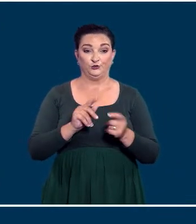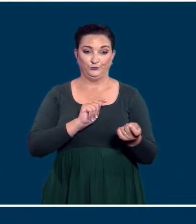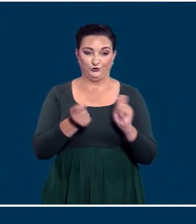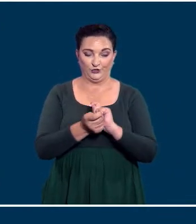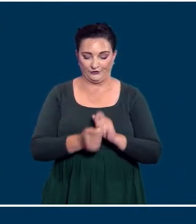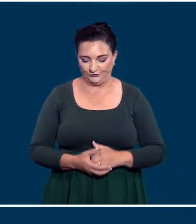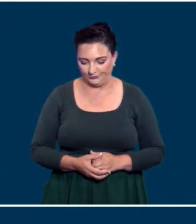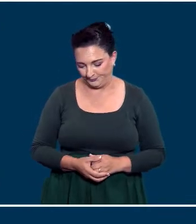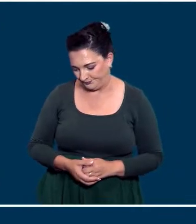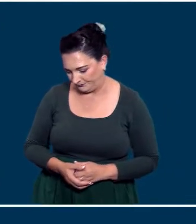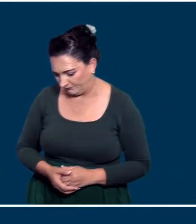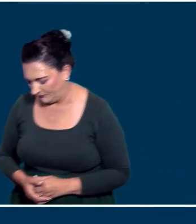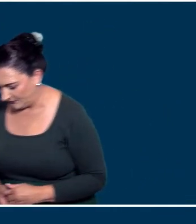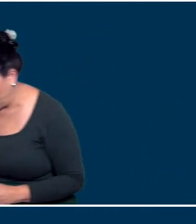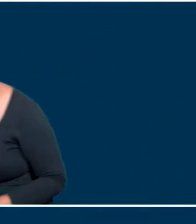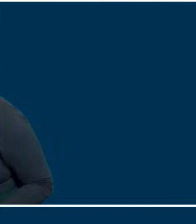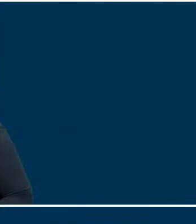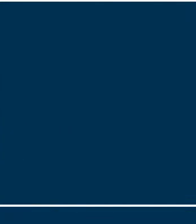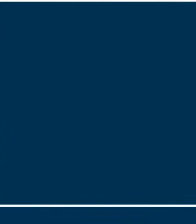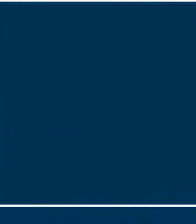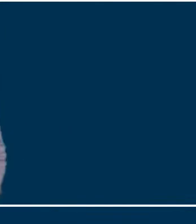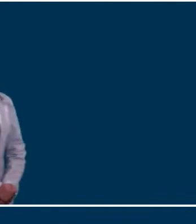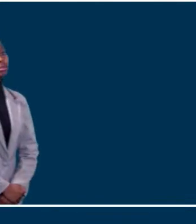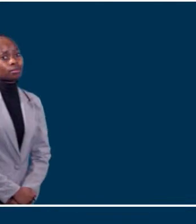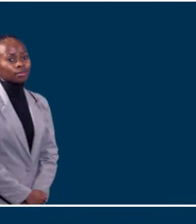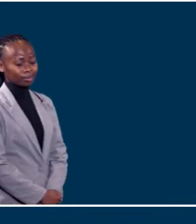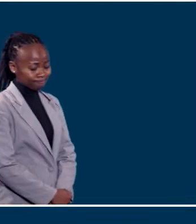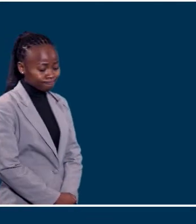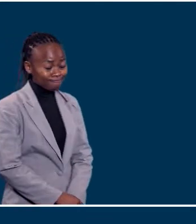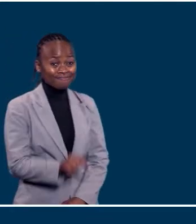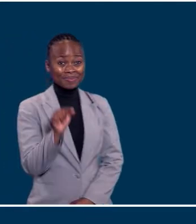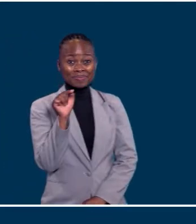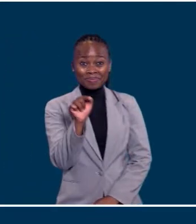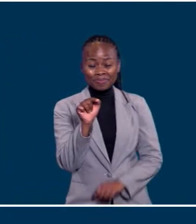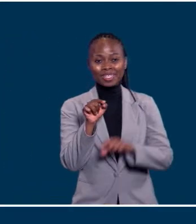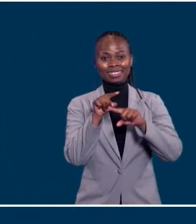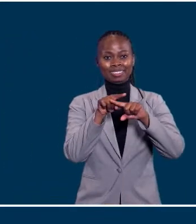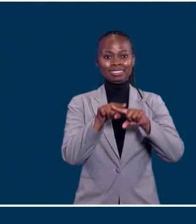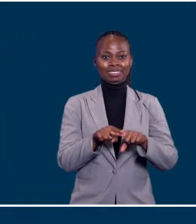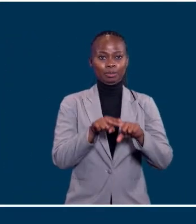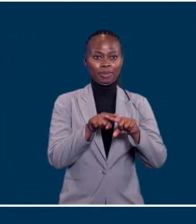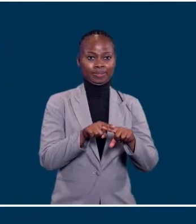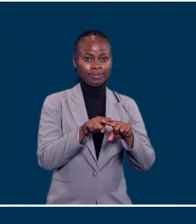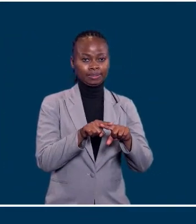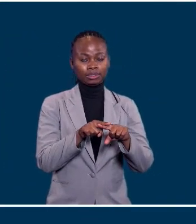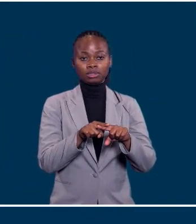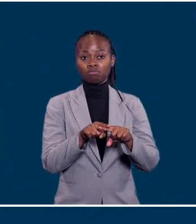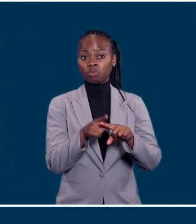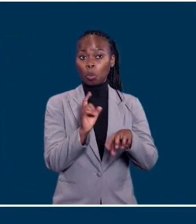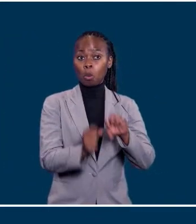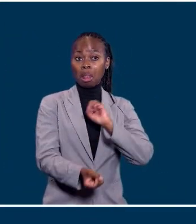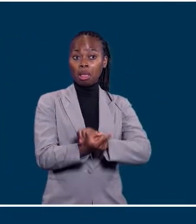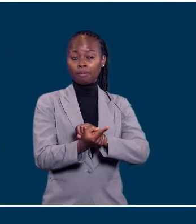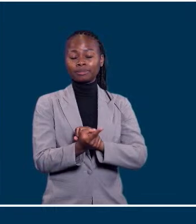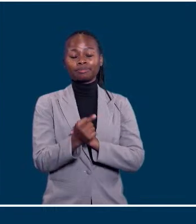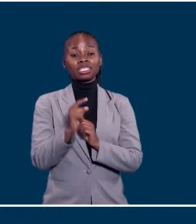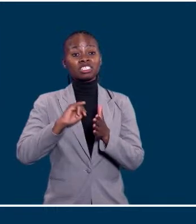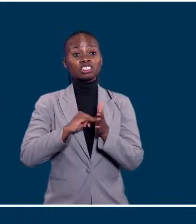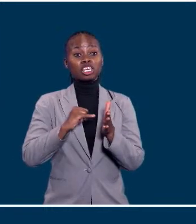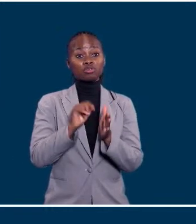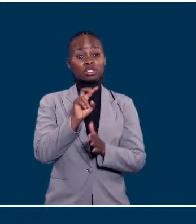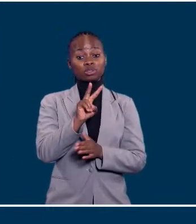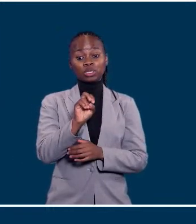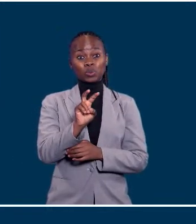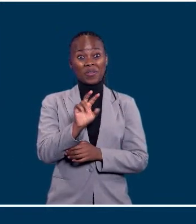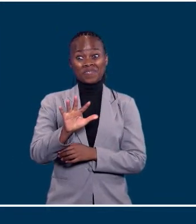make and the magnitudes that you end up with. In the January 2025 MPC meeting,